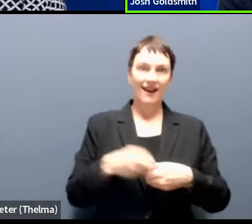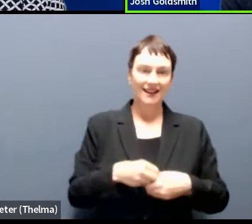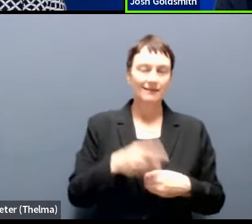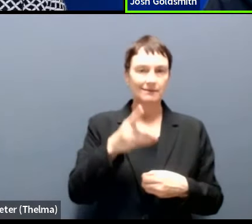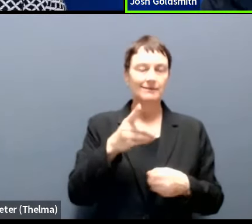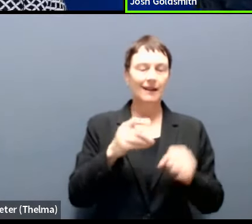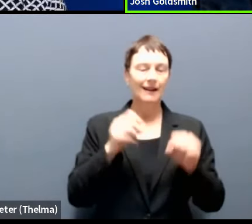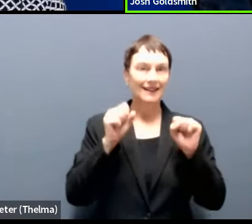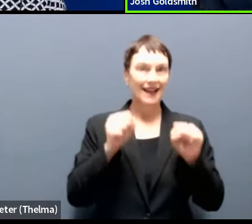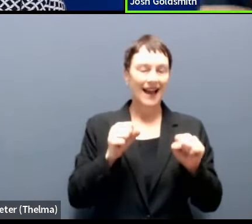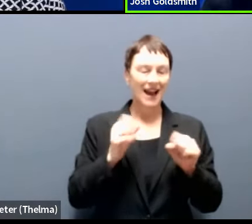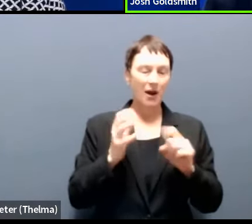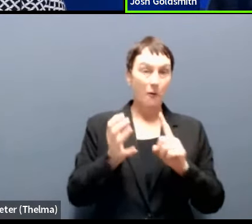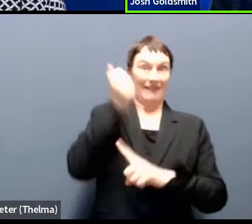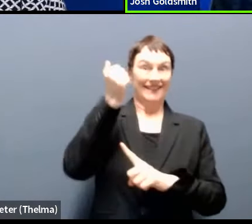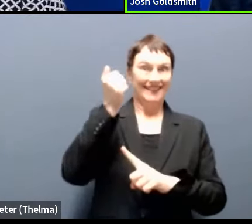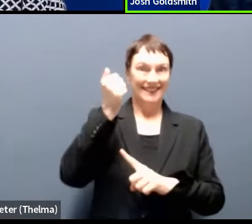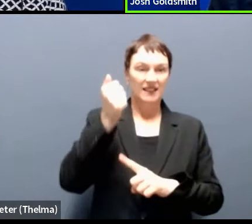water.